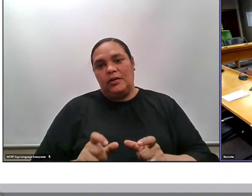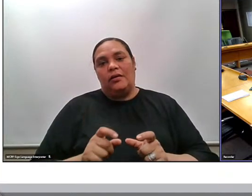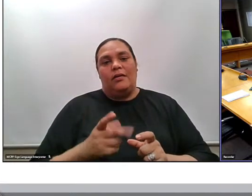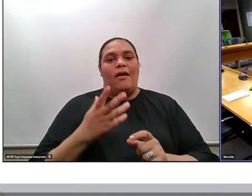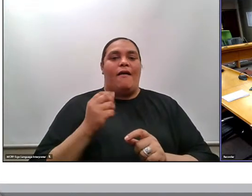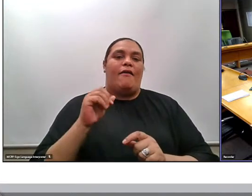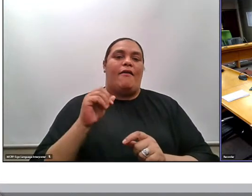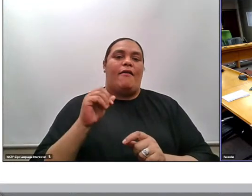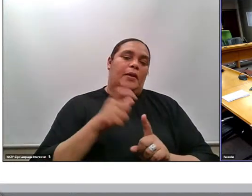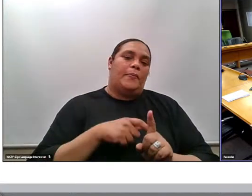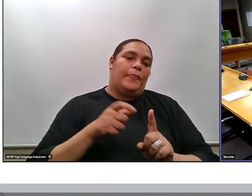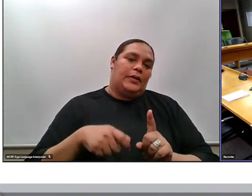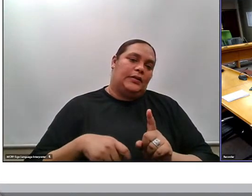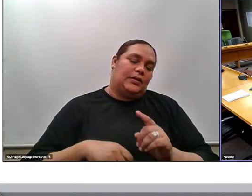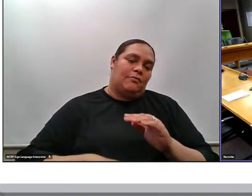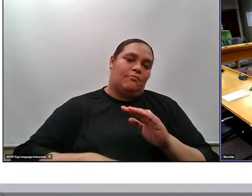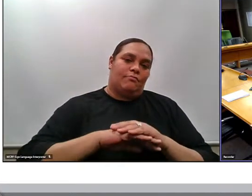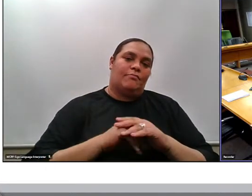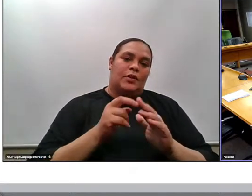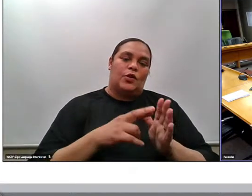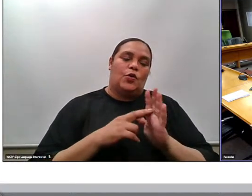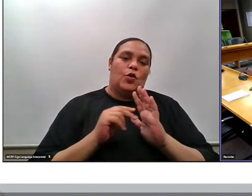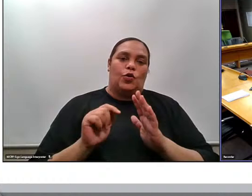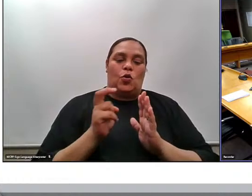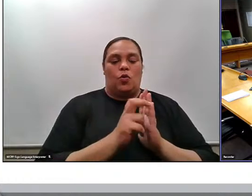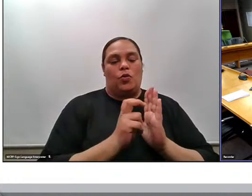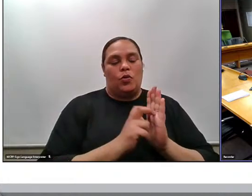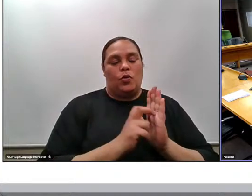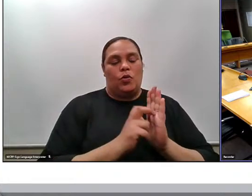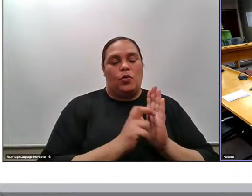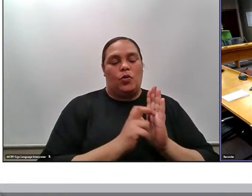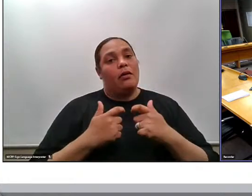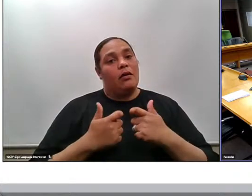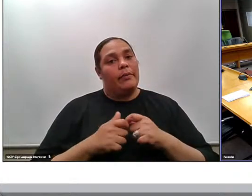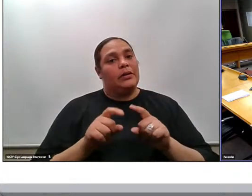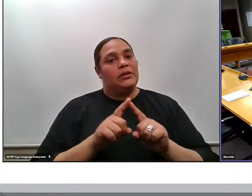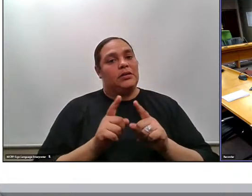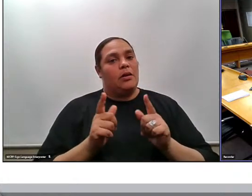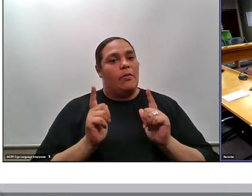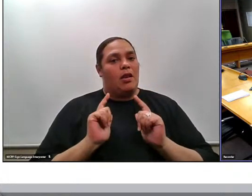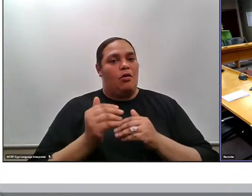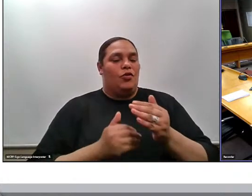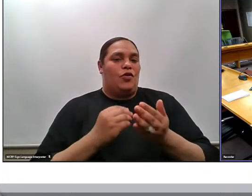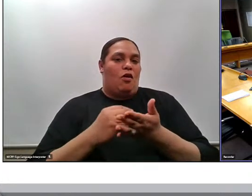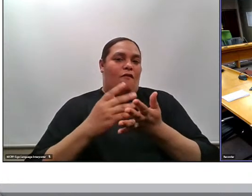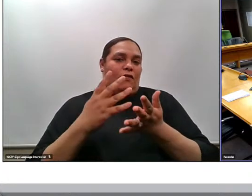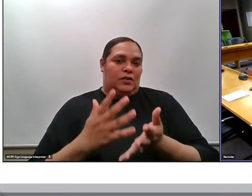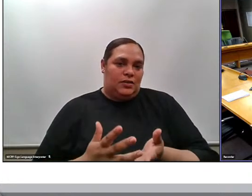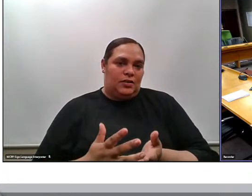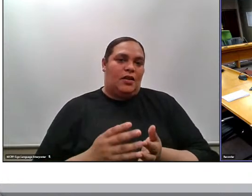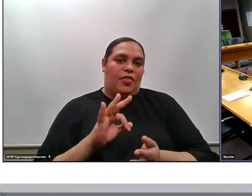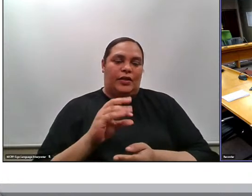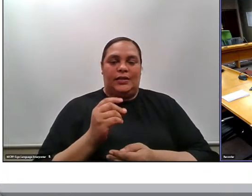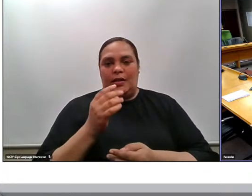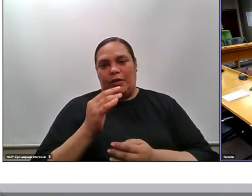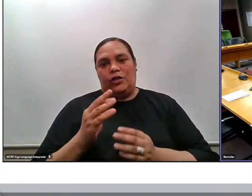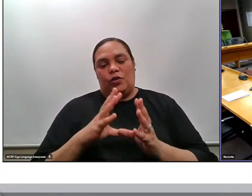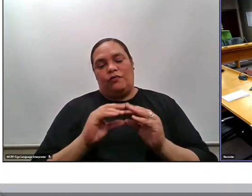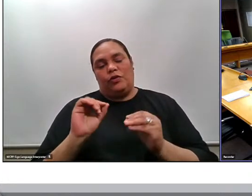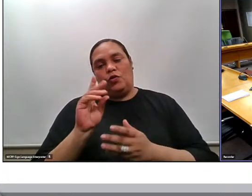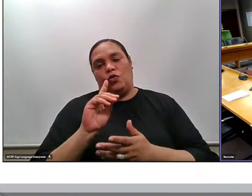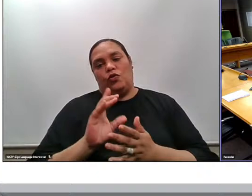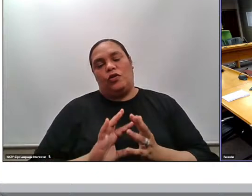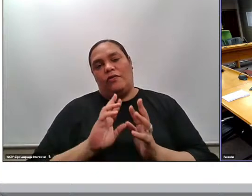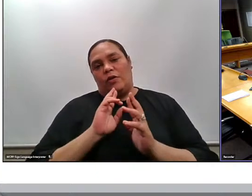3 candidates as a minimum according to the regulations, and the committee will also allow the procedural officer 30 minutes to conclude drafting